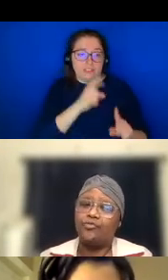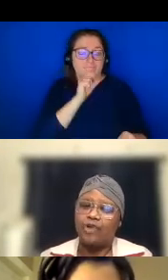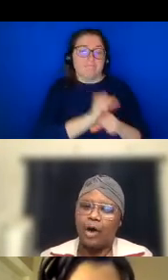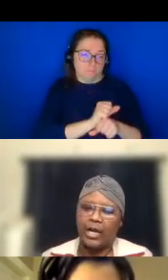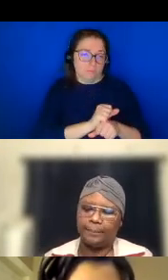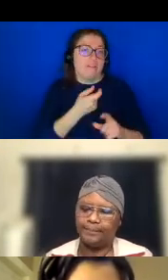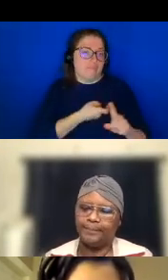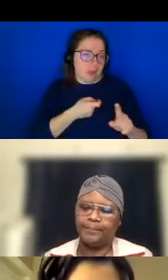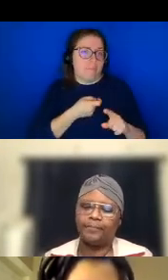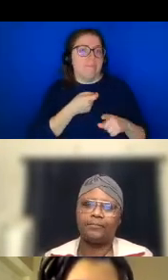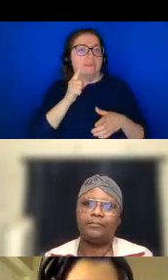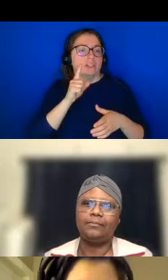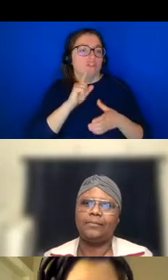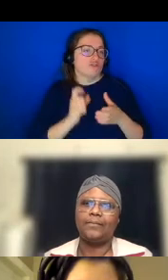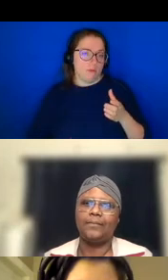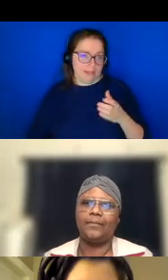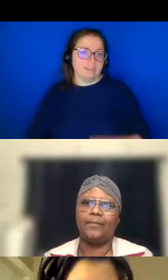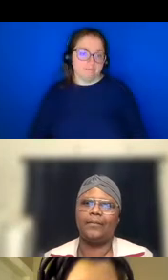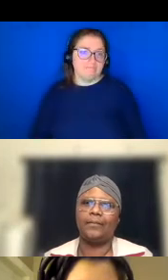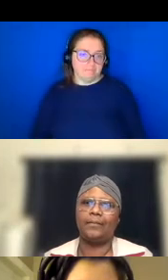from drowning.